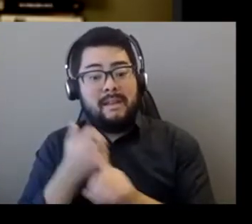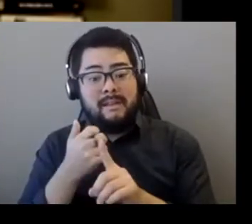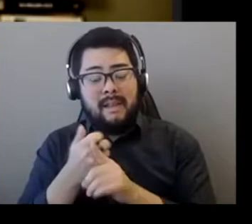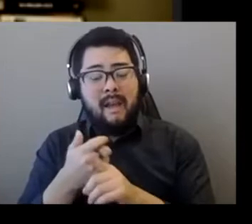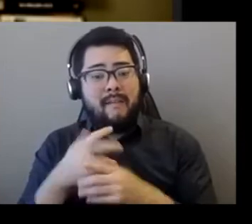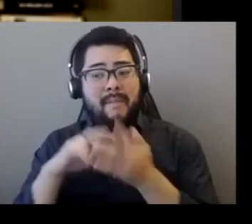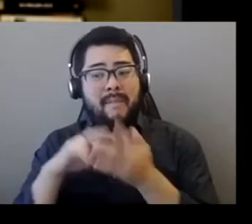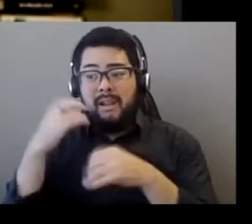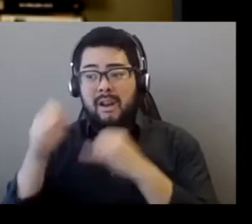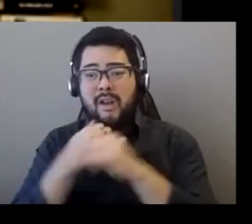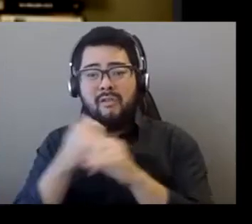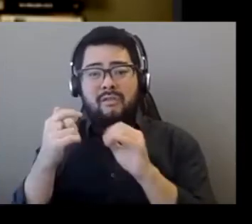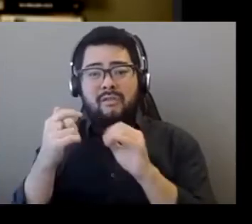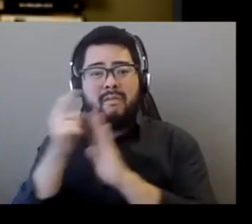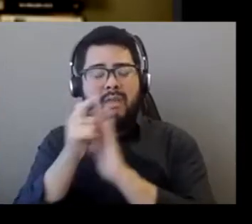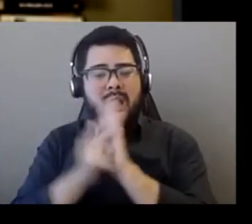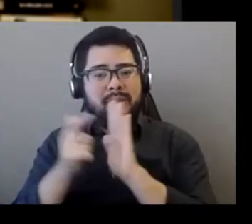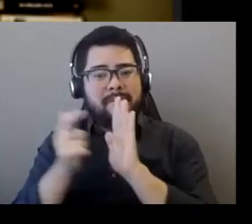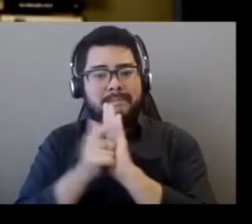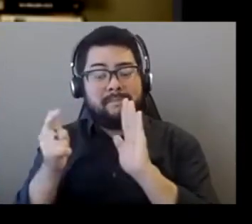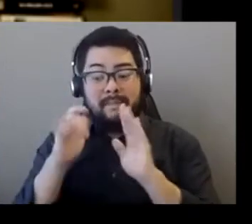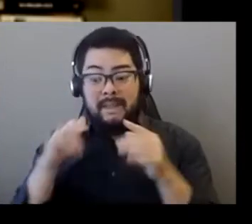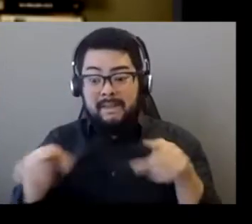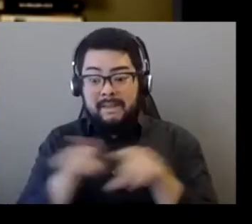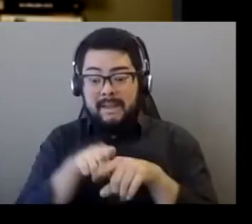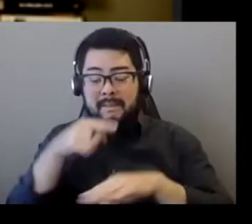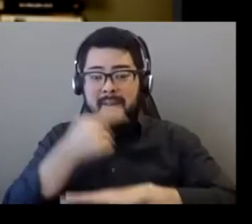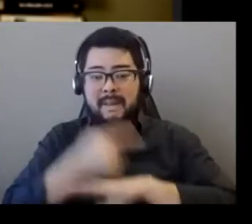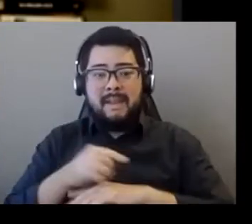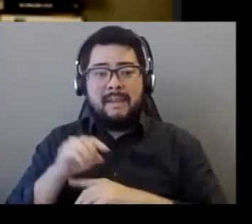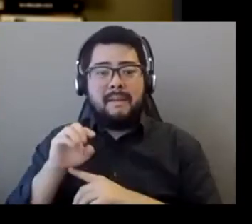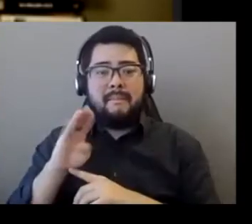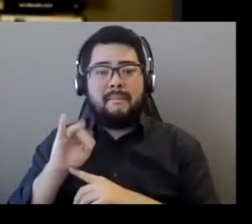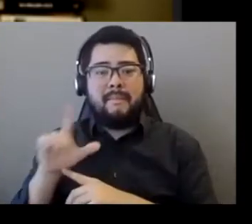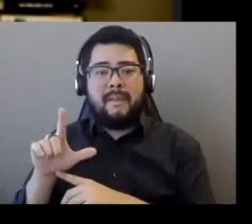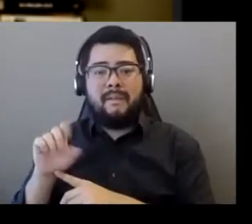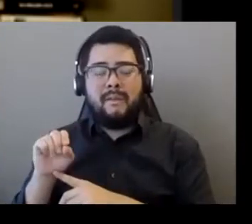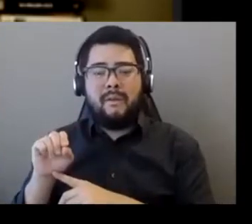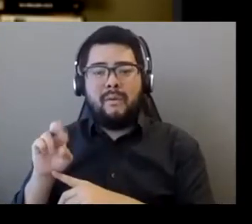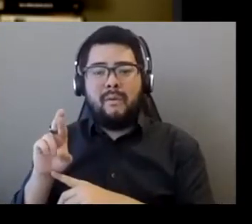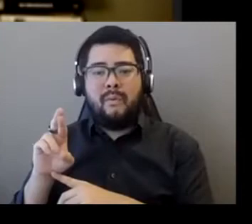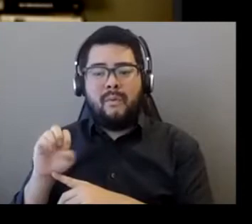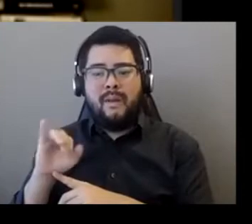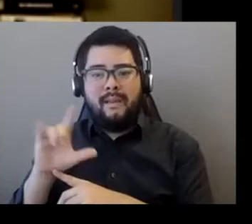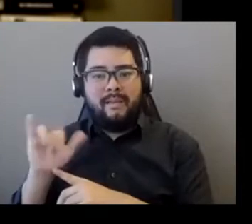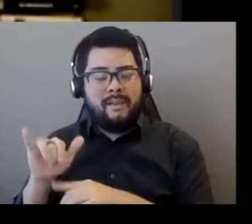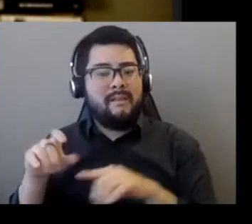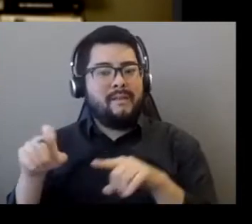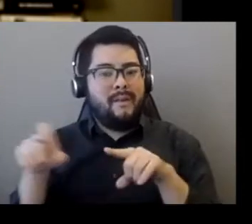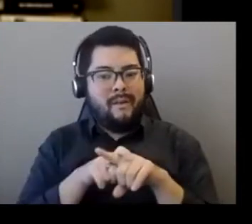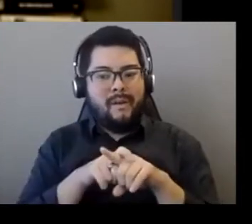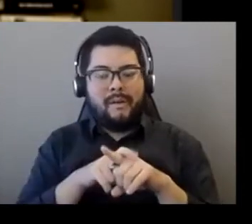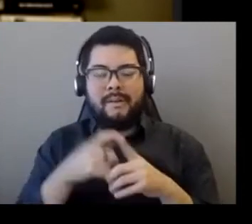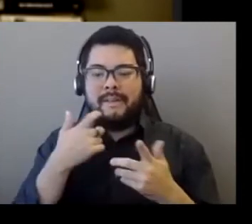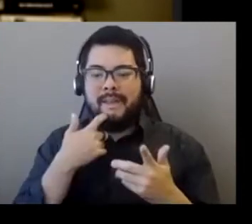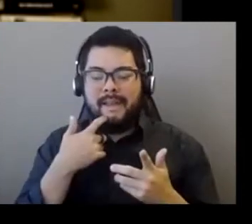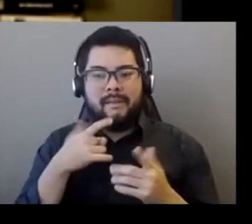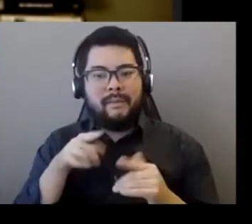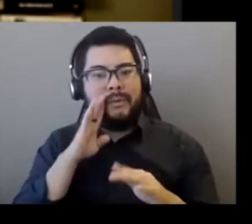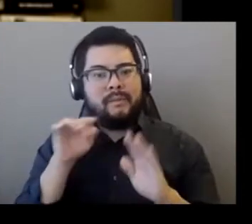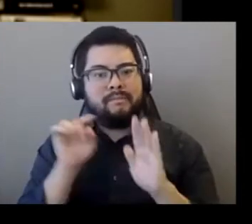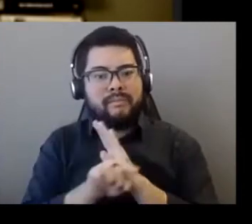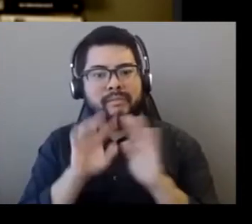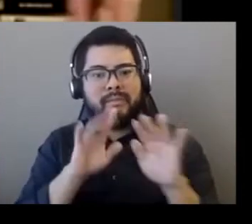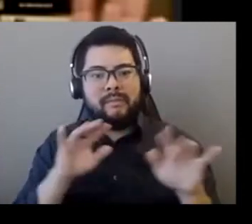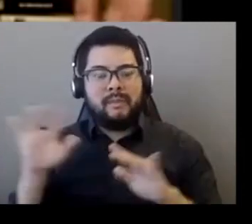That day, Bill O'Reilly called me the pinhead of the week, and there were these death threats and so on. And, you know, my college lost a